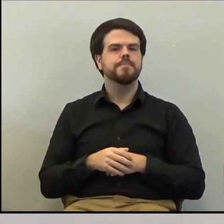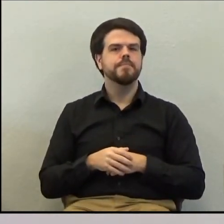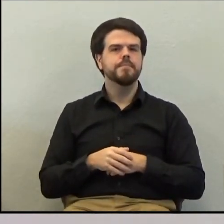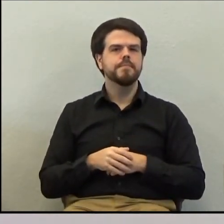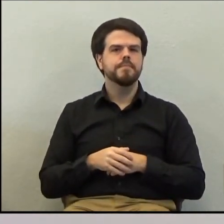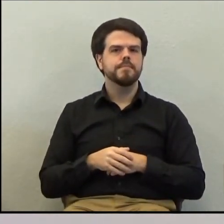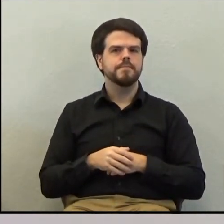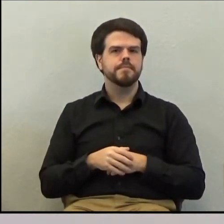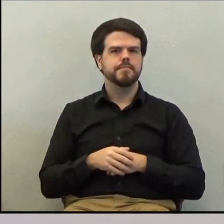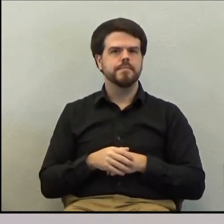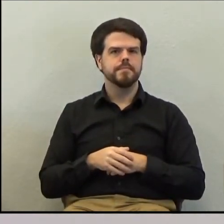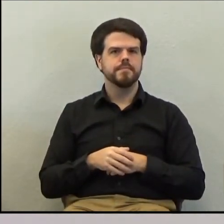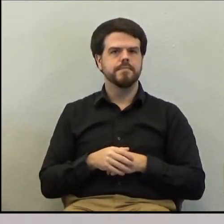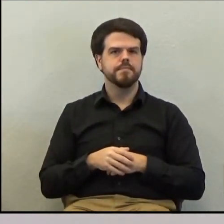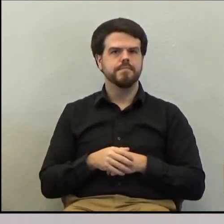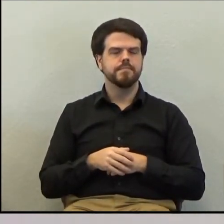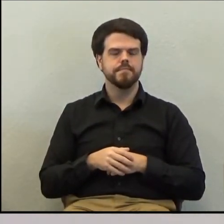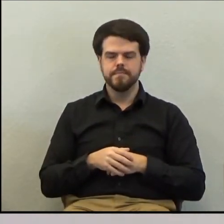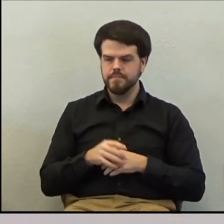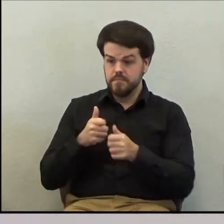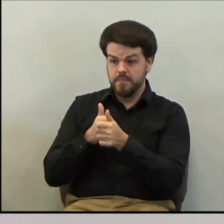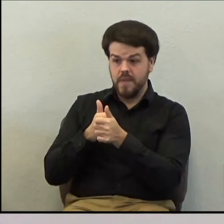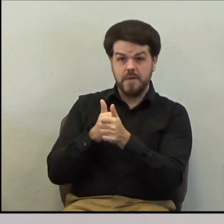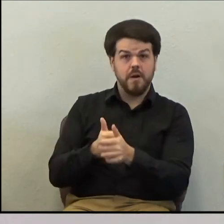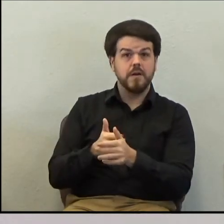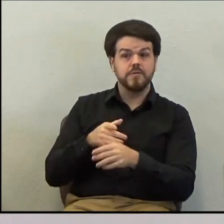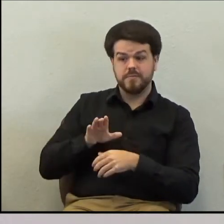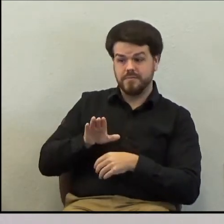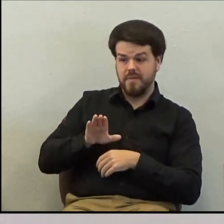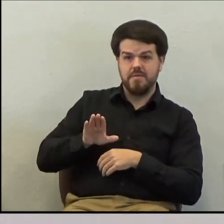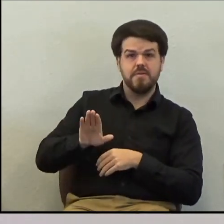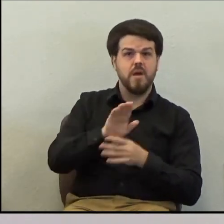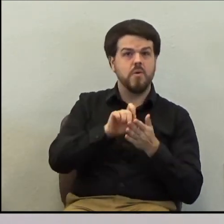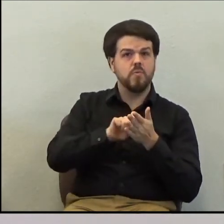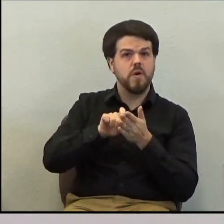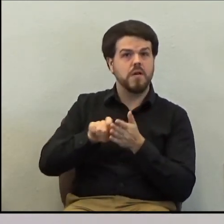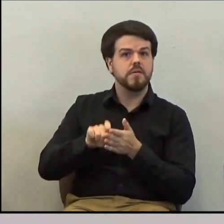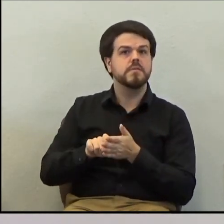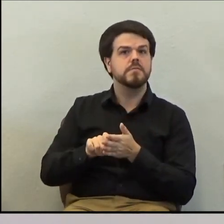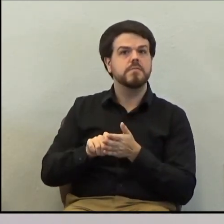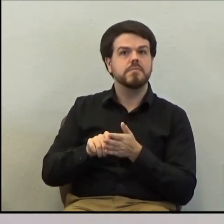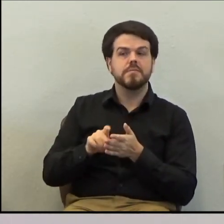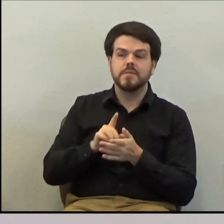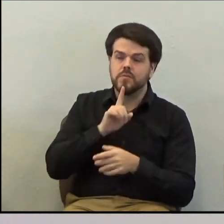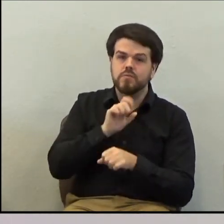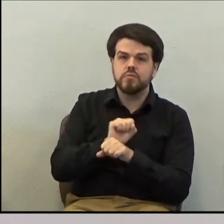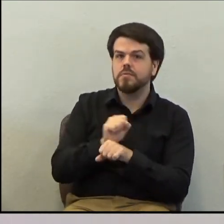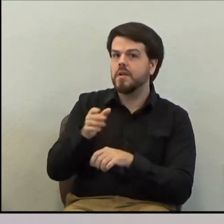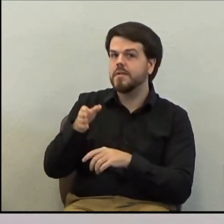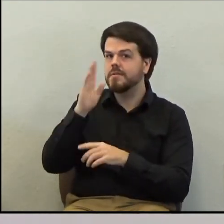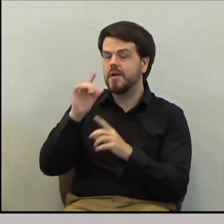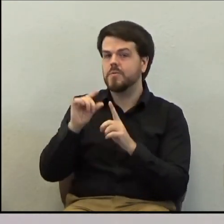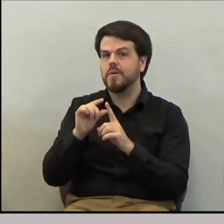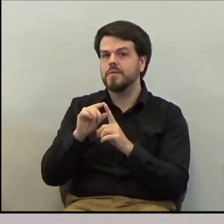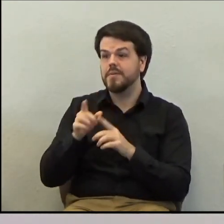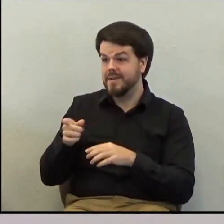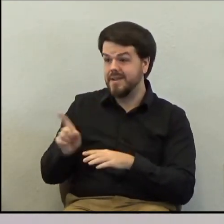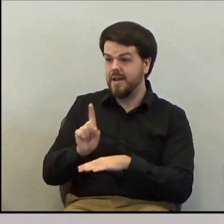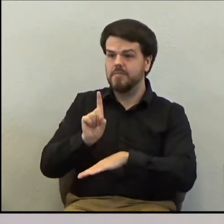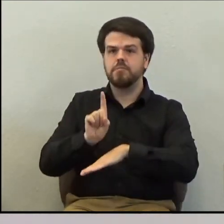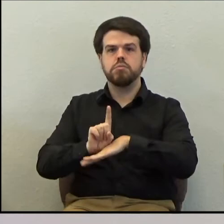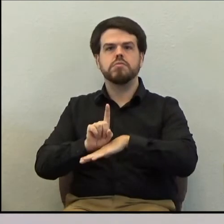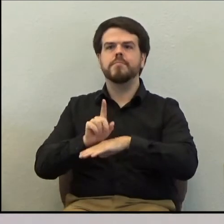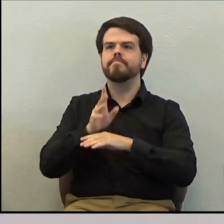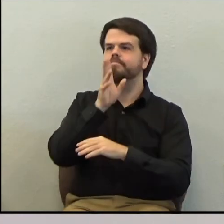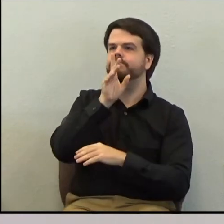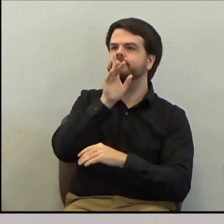Even the apostles, what they wrote as God's servants is the word of God. Not just what they spoke verbally, but what they